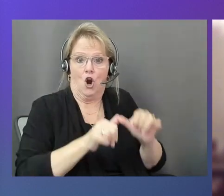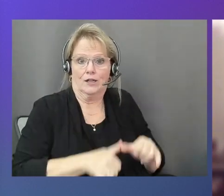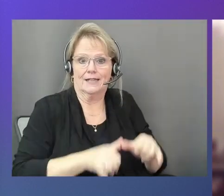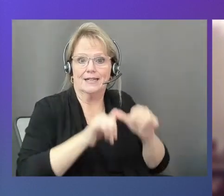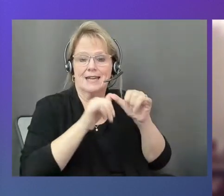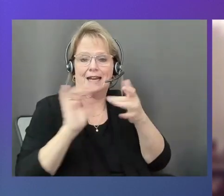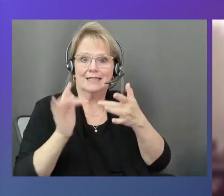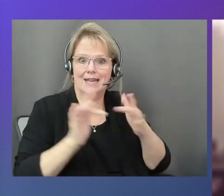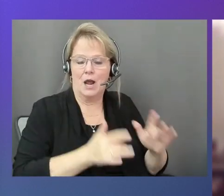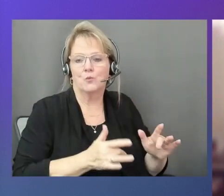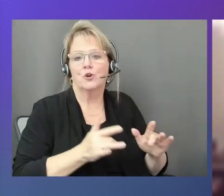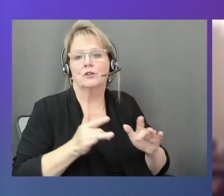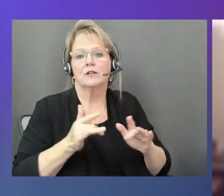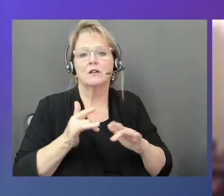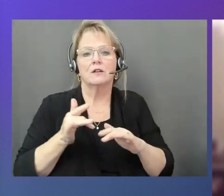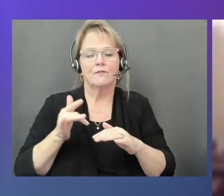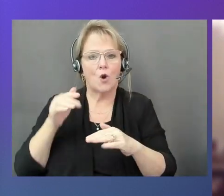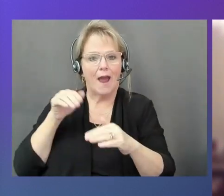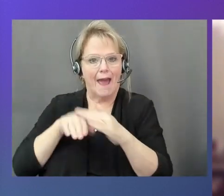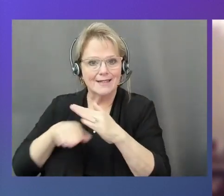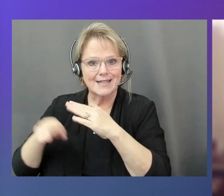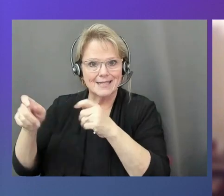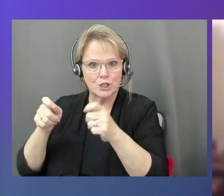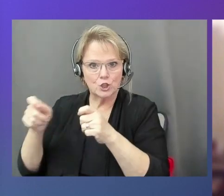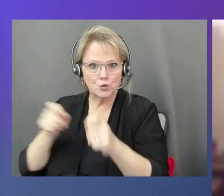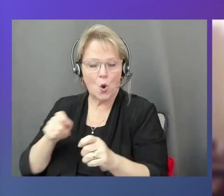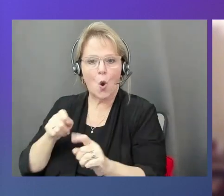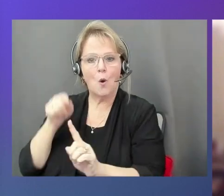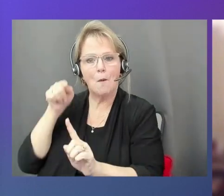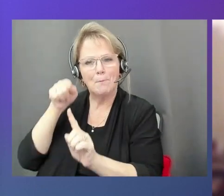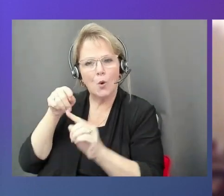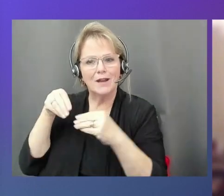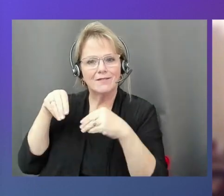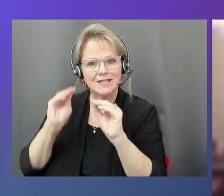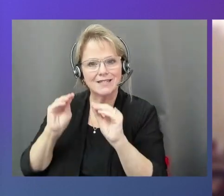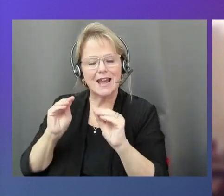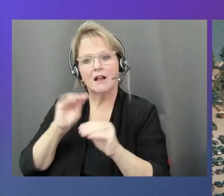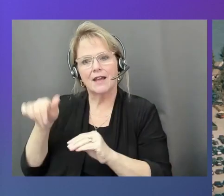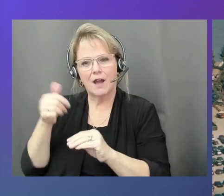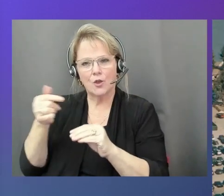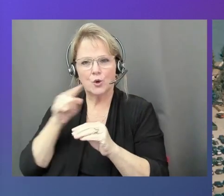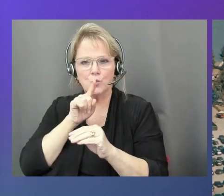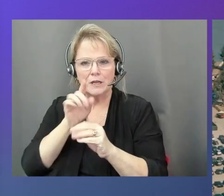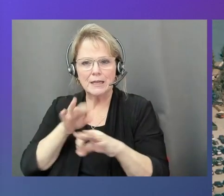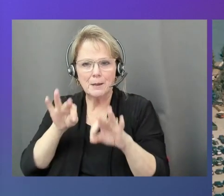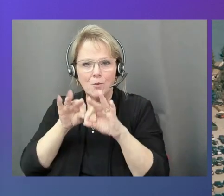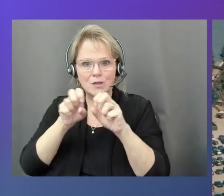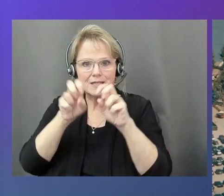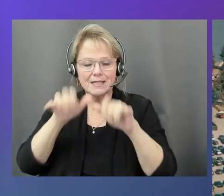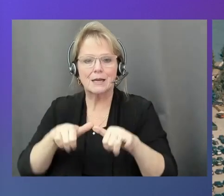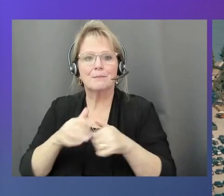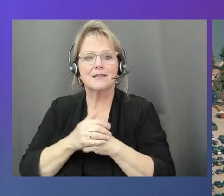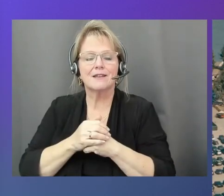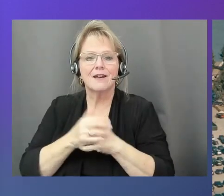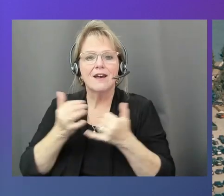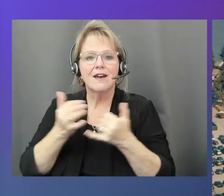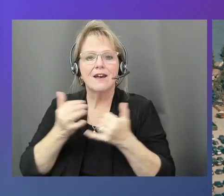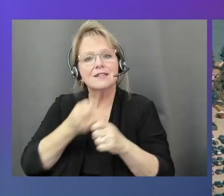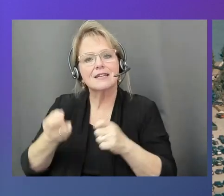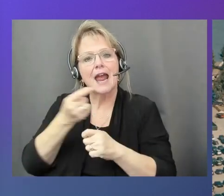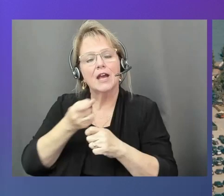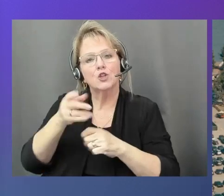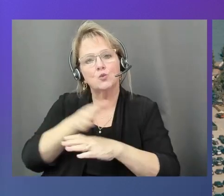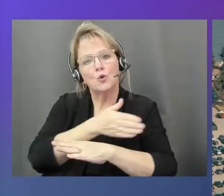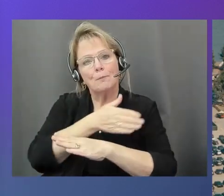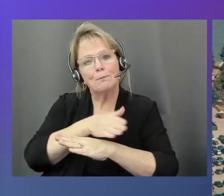point-of-sale, access control, and other critical systems. Lightning in a Bottle is an annual music and arts festival held just